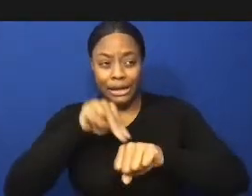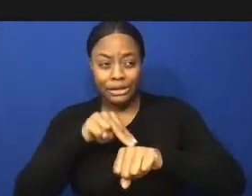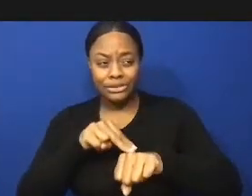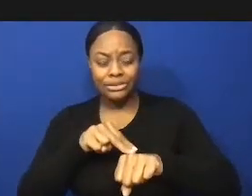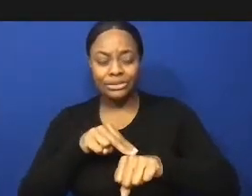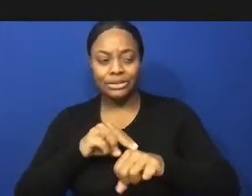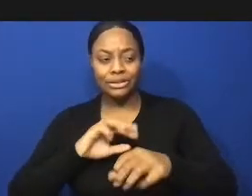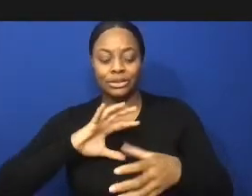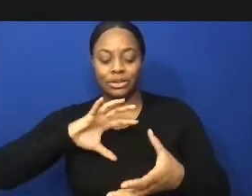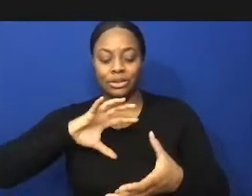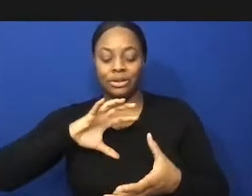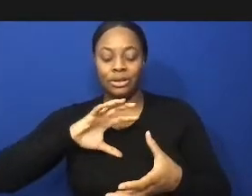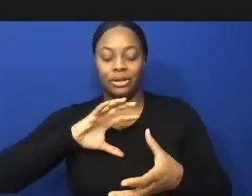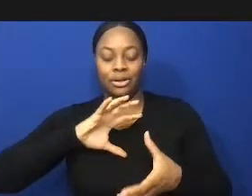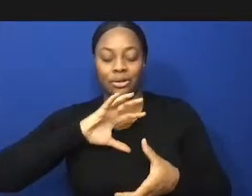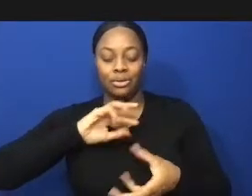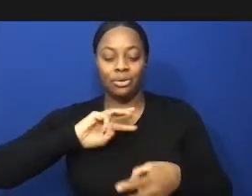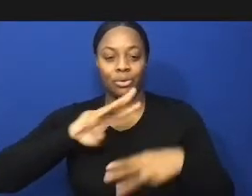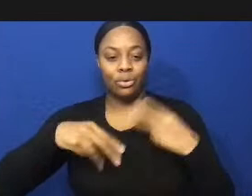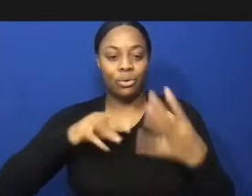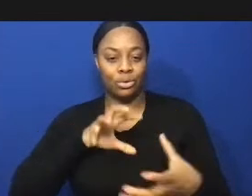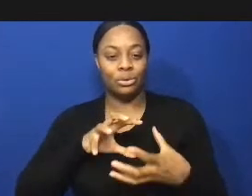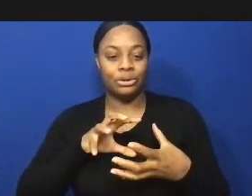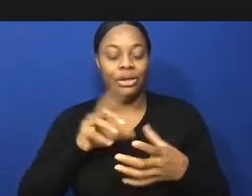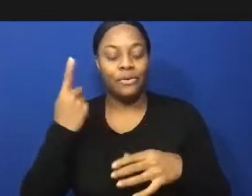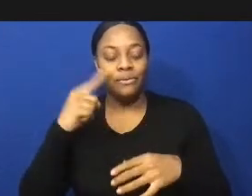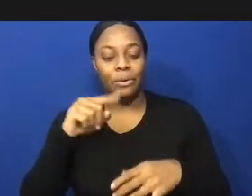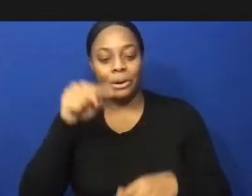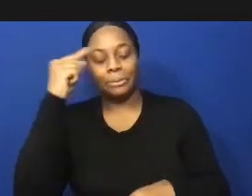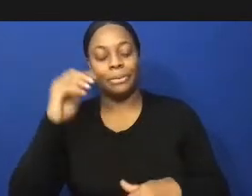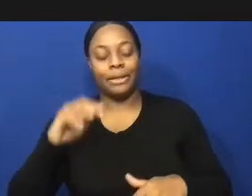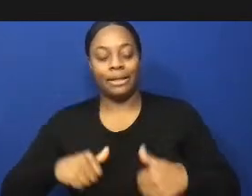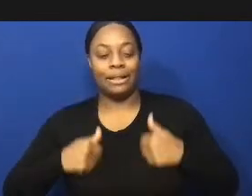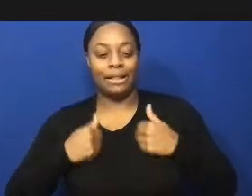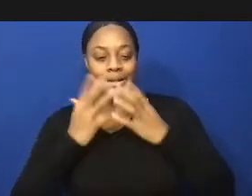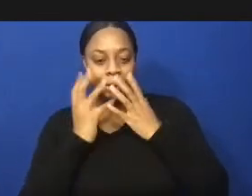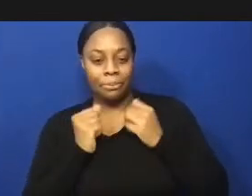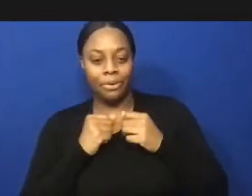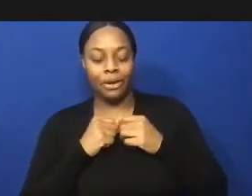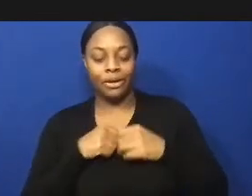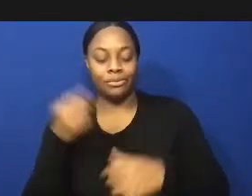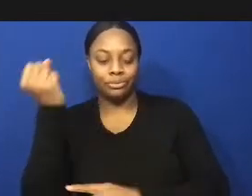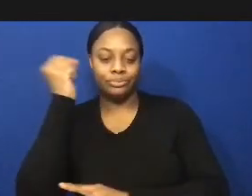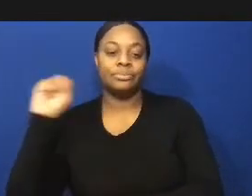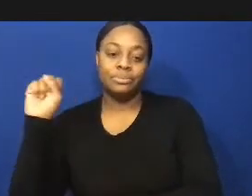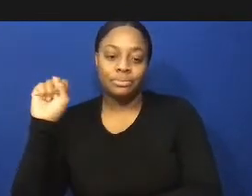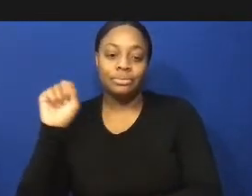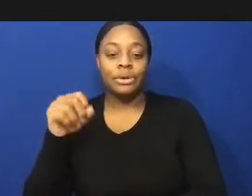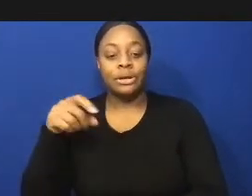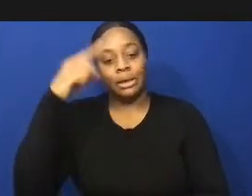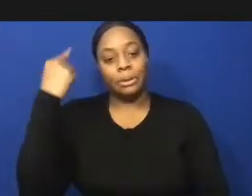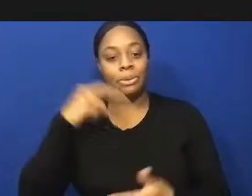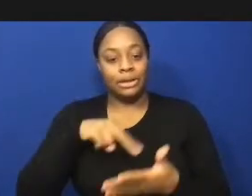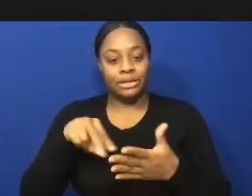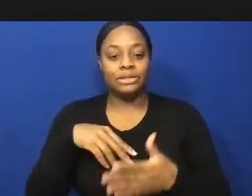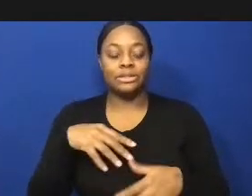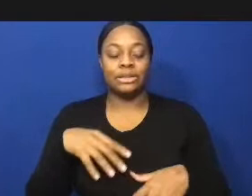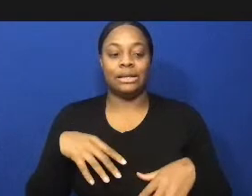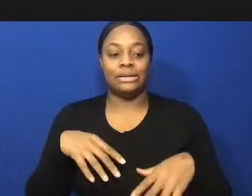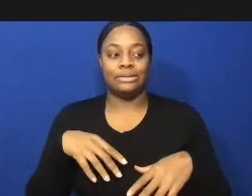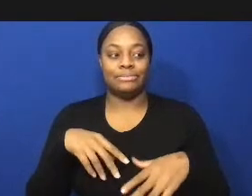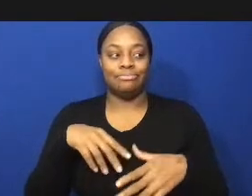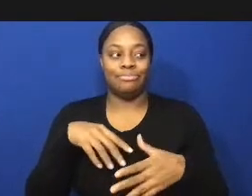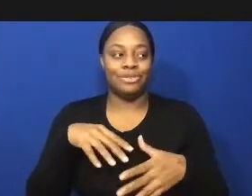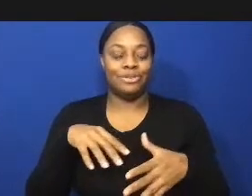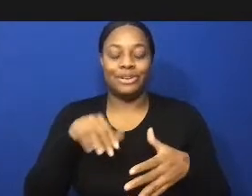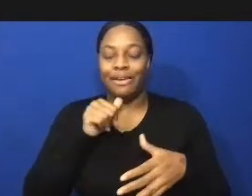bringing attention yet again to the need for the Black Lives Matter movement. Black dance artists have not been quiet